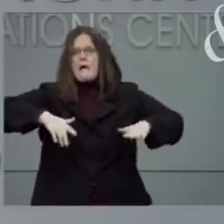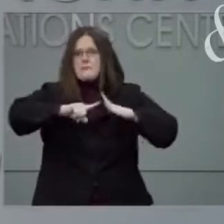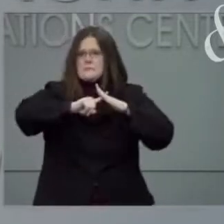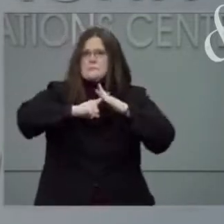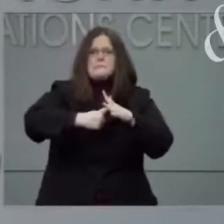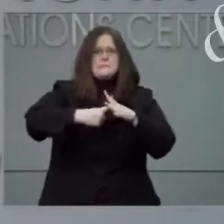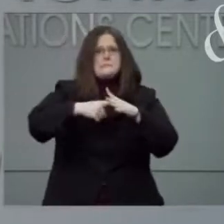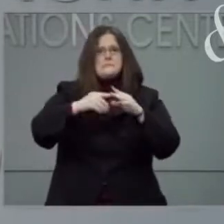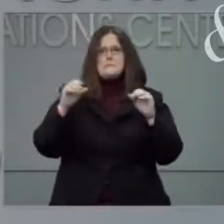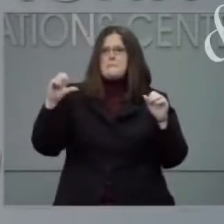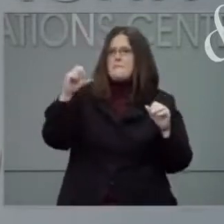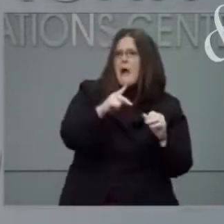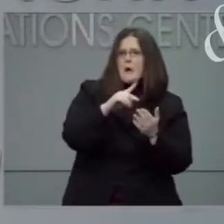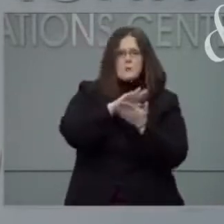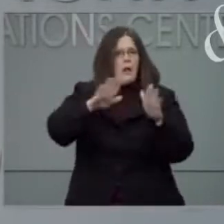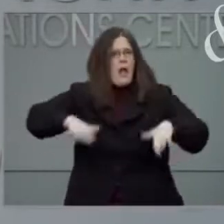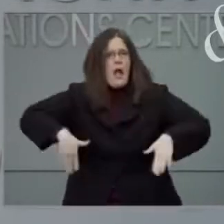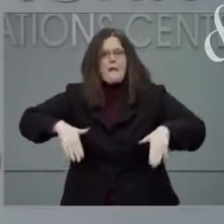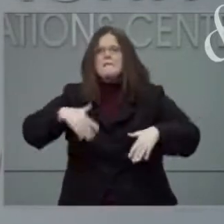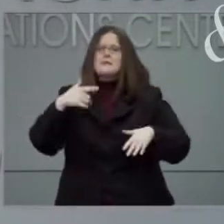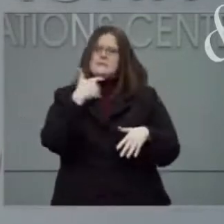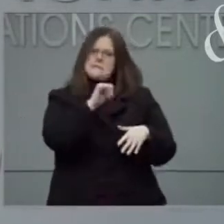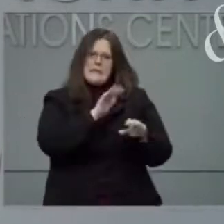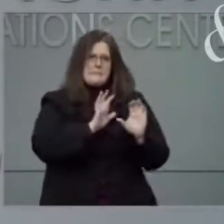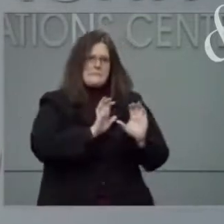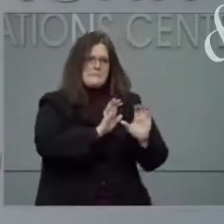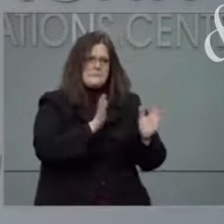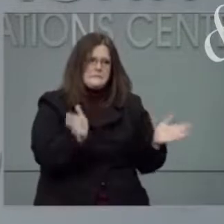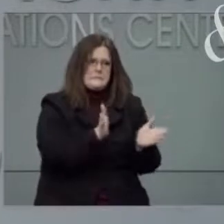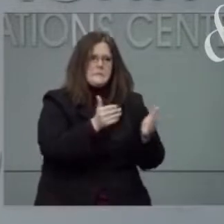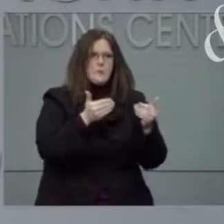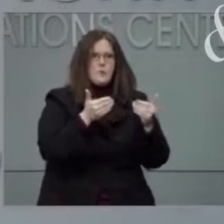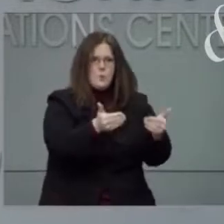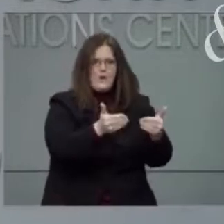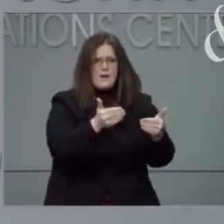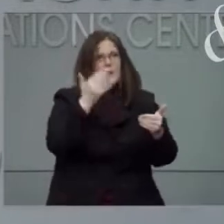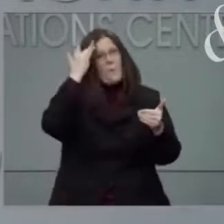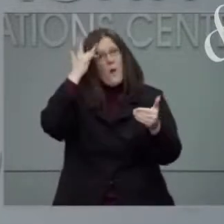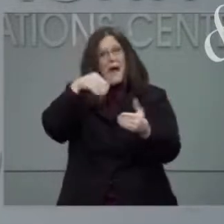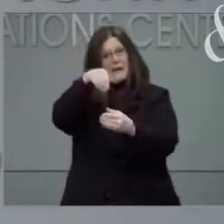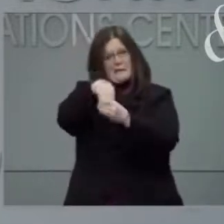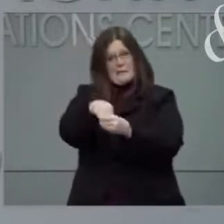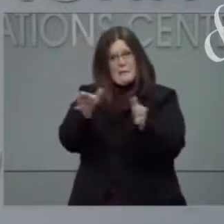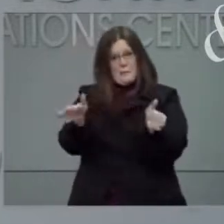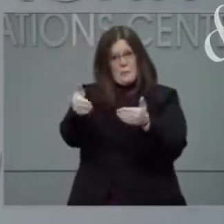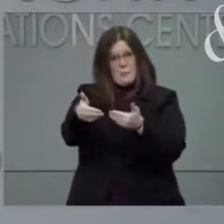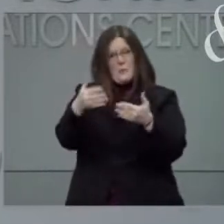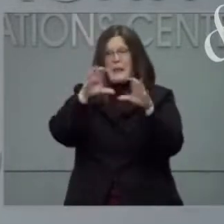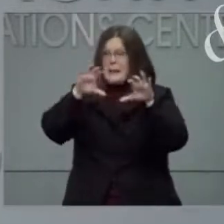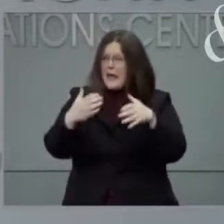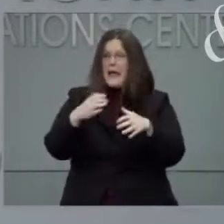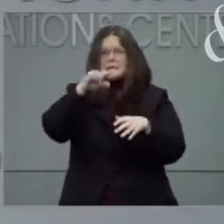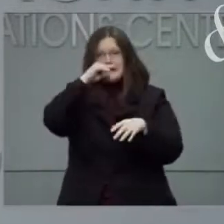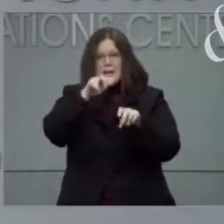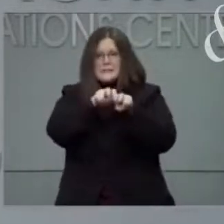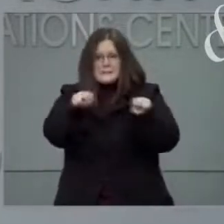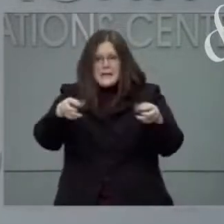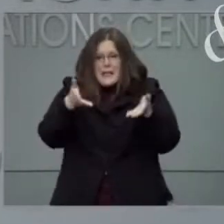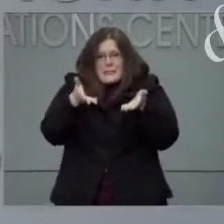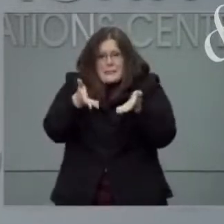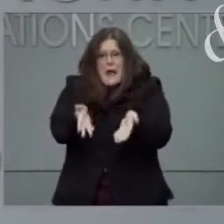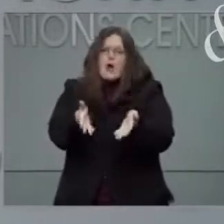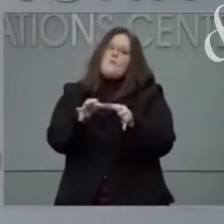classroom. Learning in person is critically important to students. And I look forward this week to more